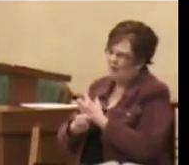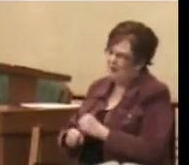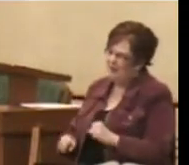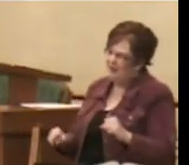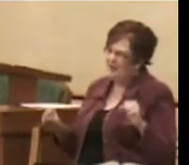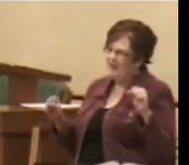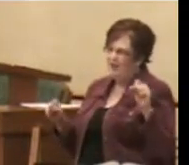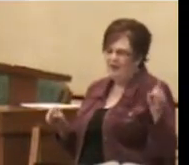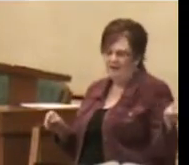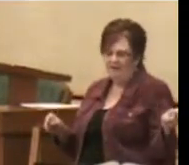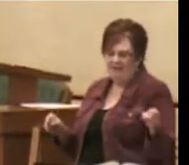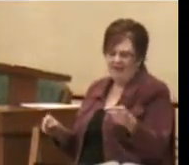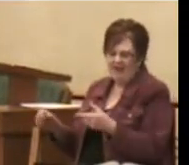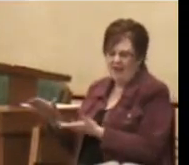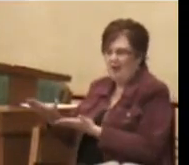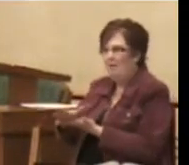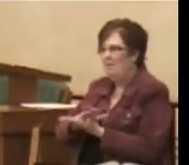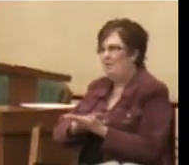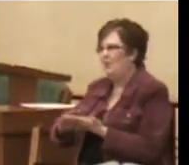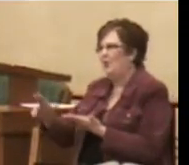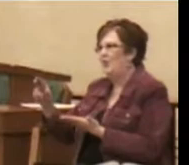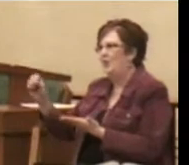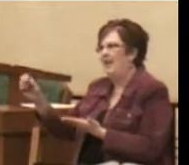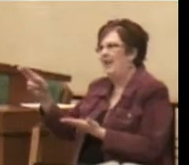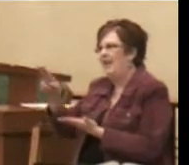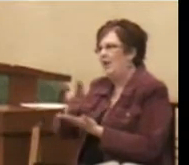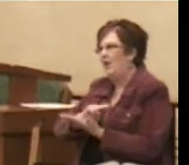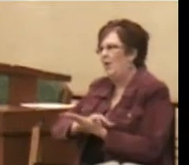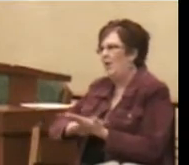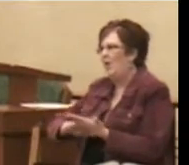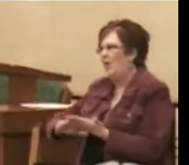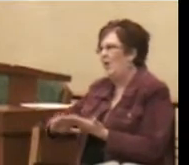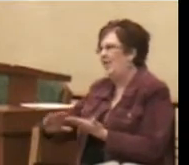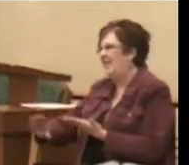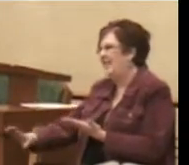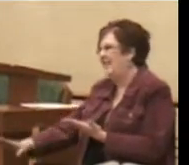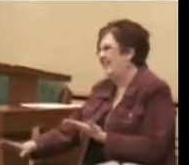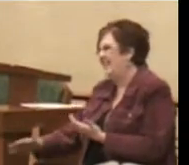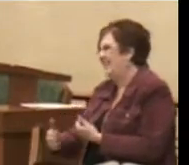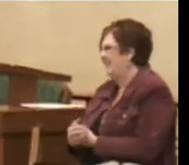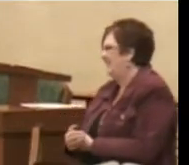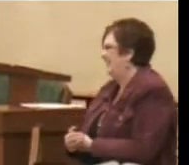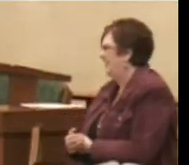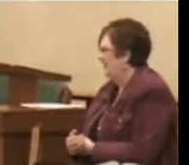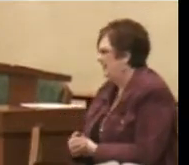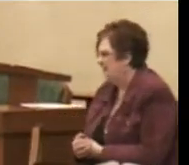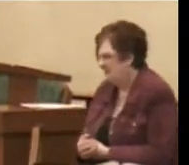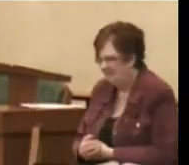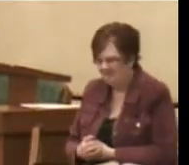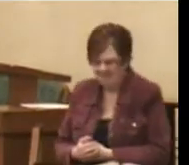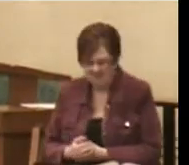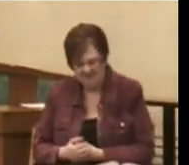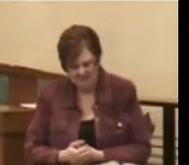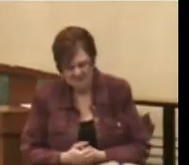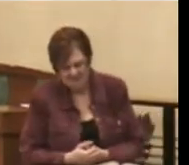to preserve them pure and holy.